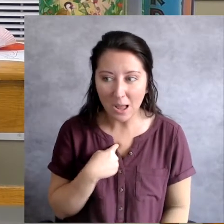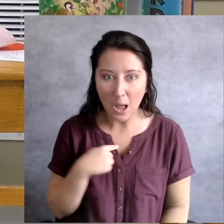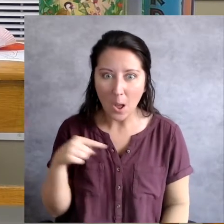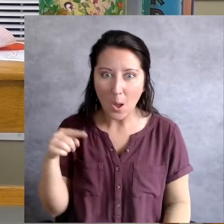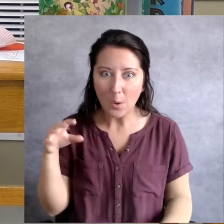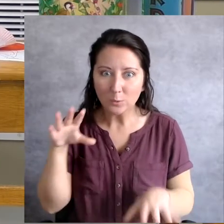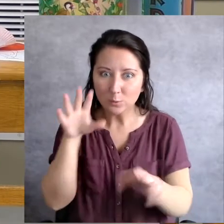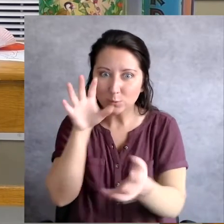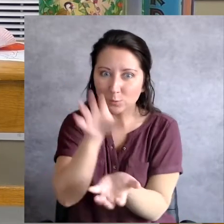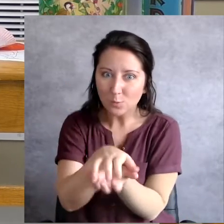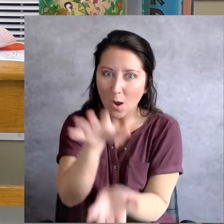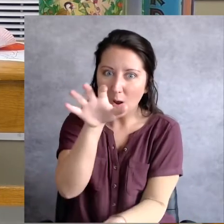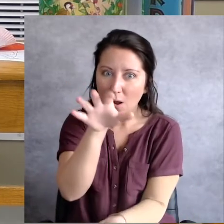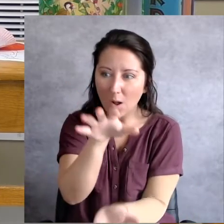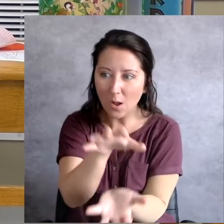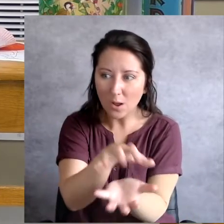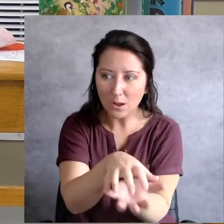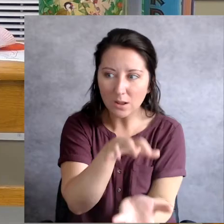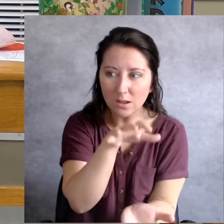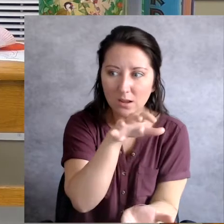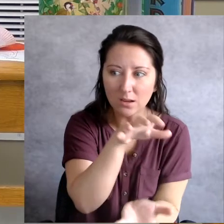Along comes Mr. Crocodile,